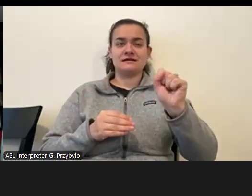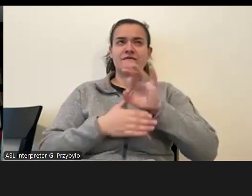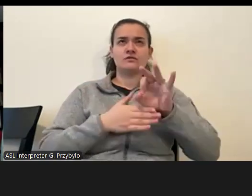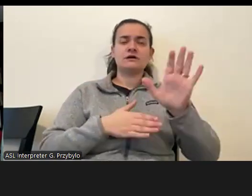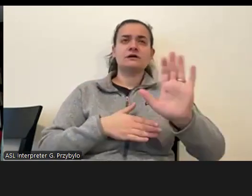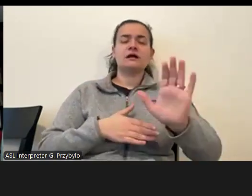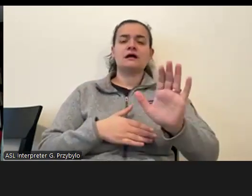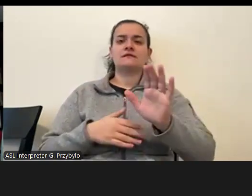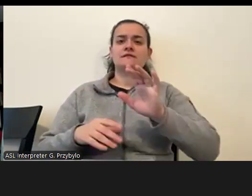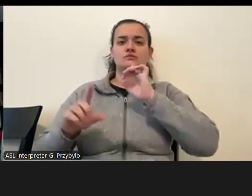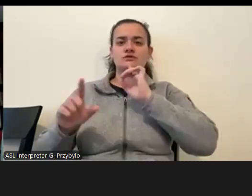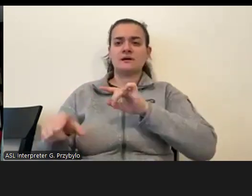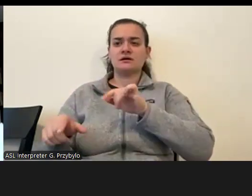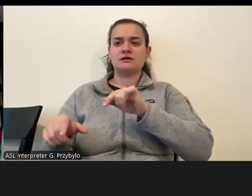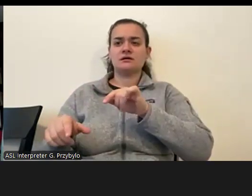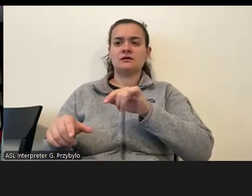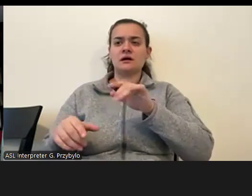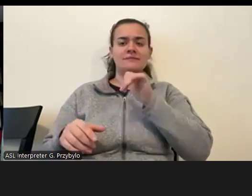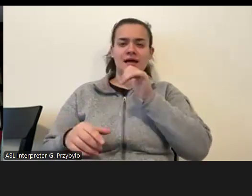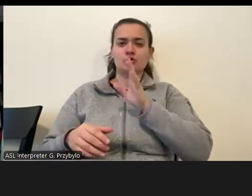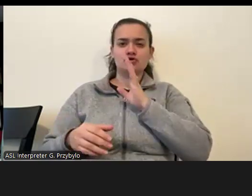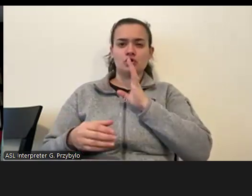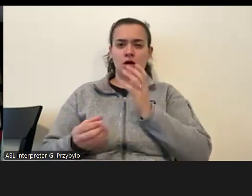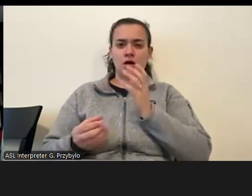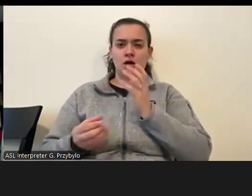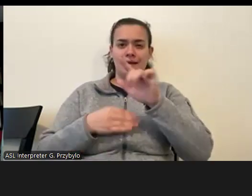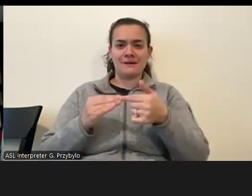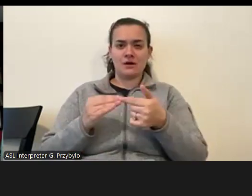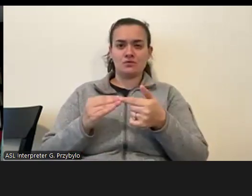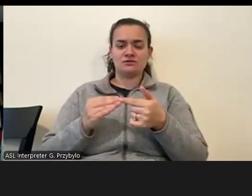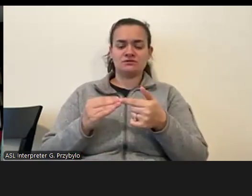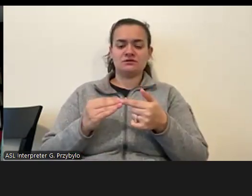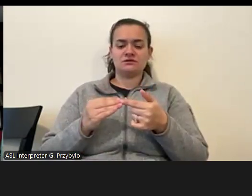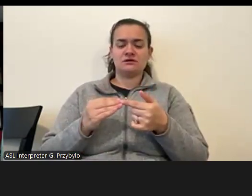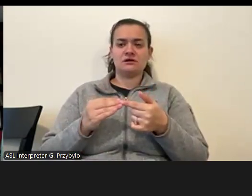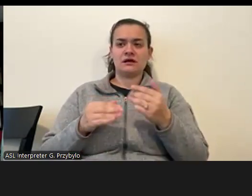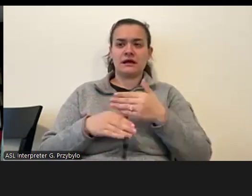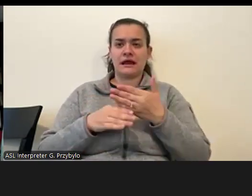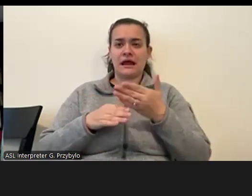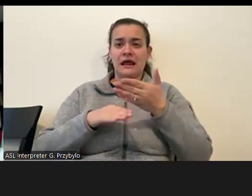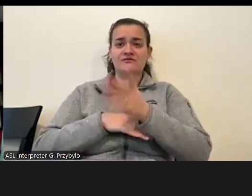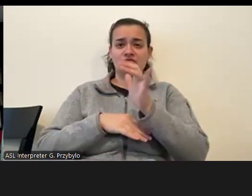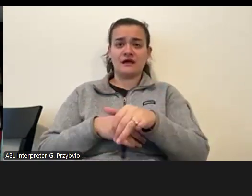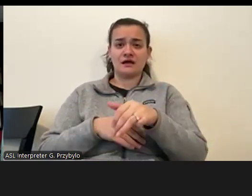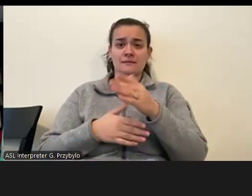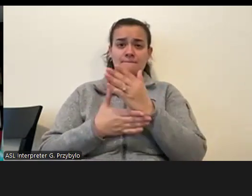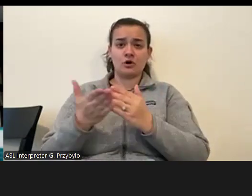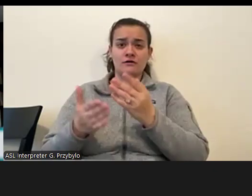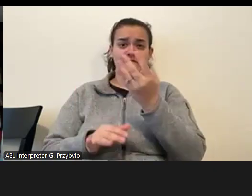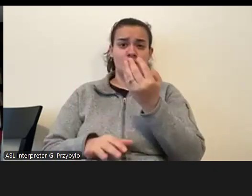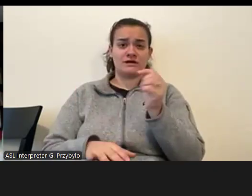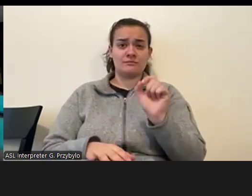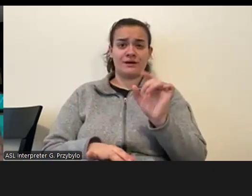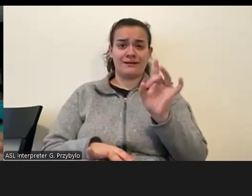response, which I'm not going to talk too much about here. And after that, section 14.8 is the